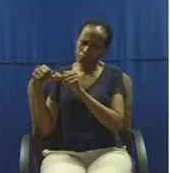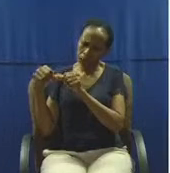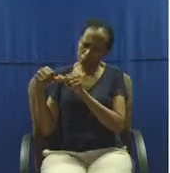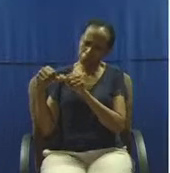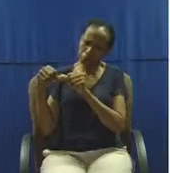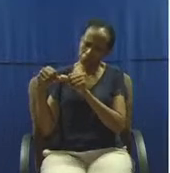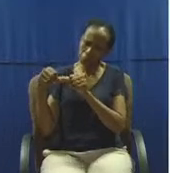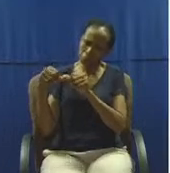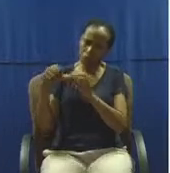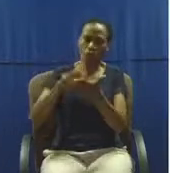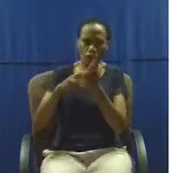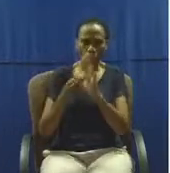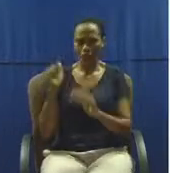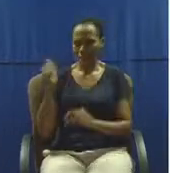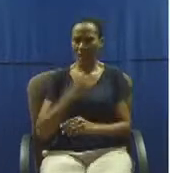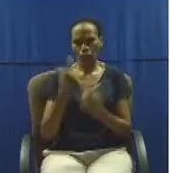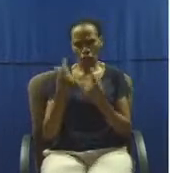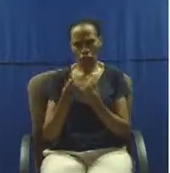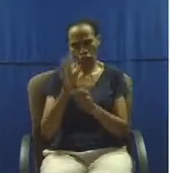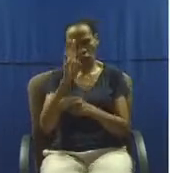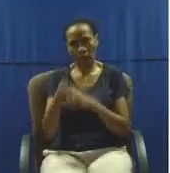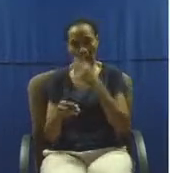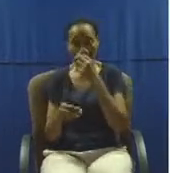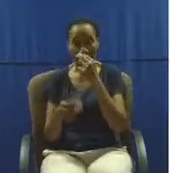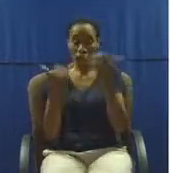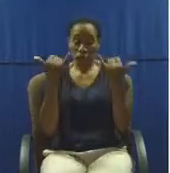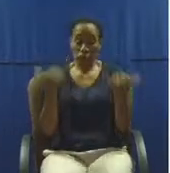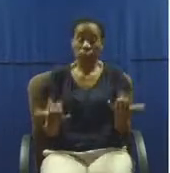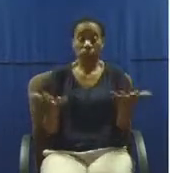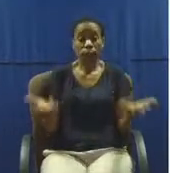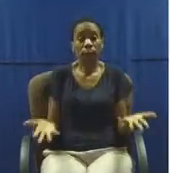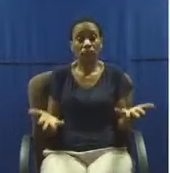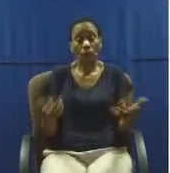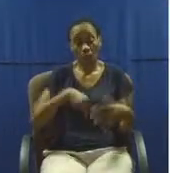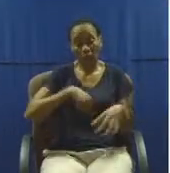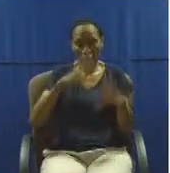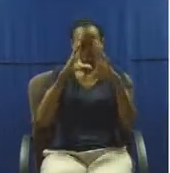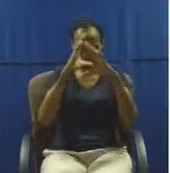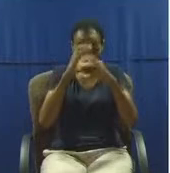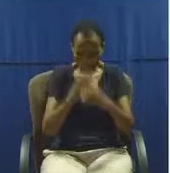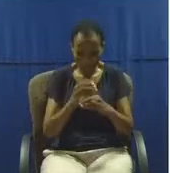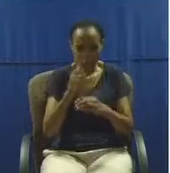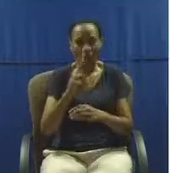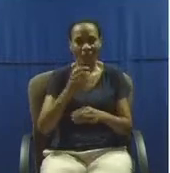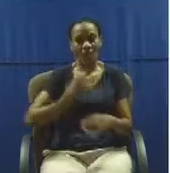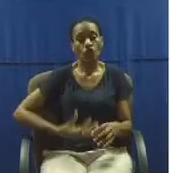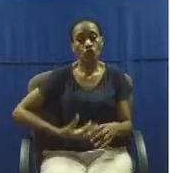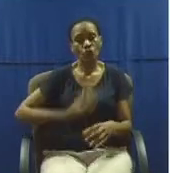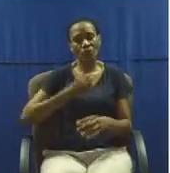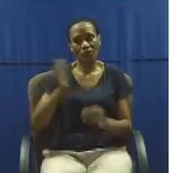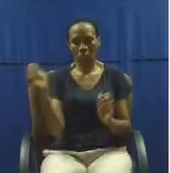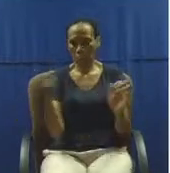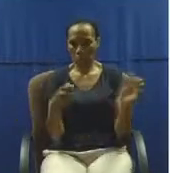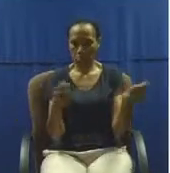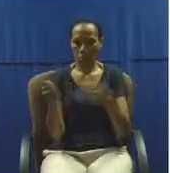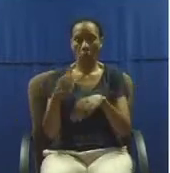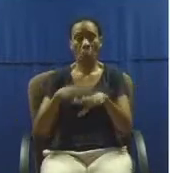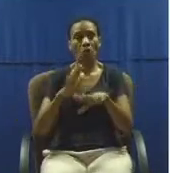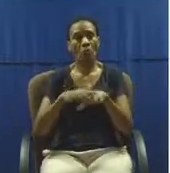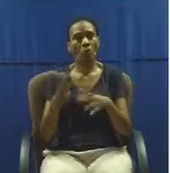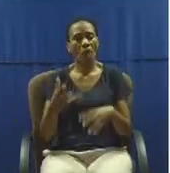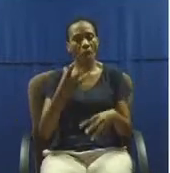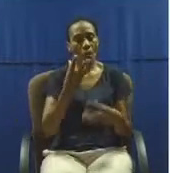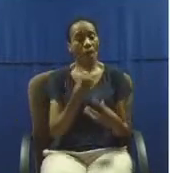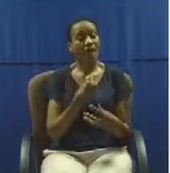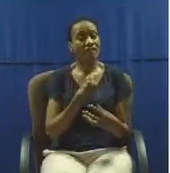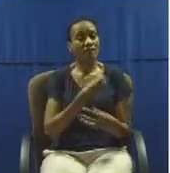role that we are. And it is for this reason that we focus on youth employment through the